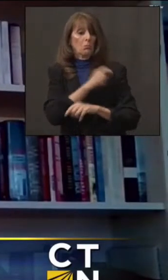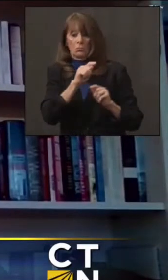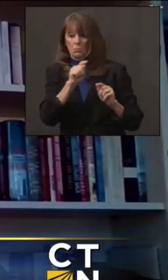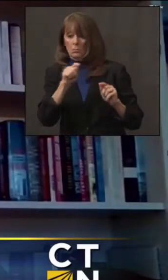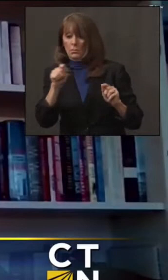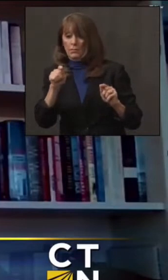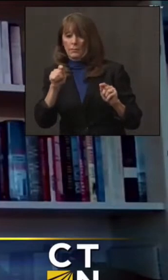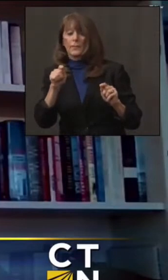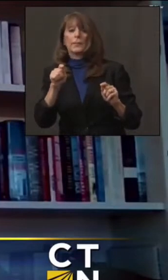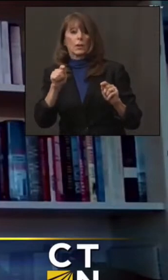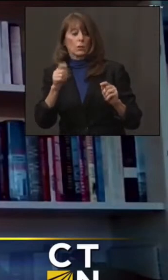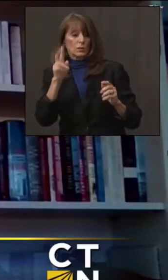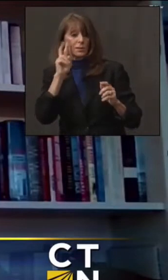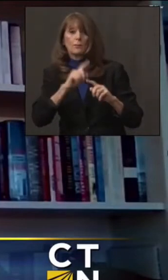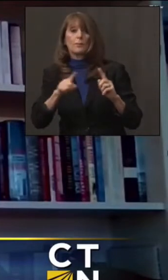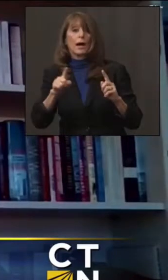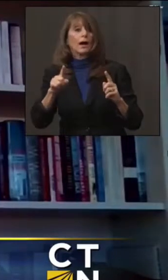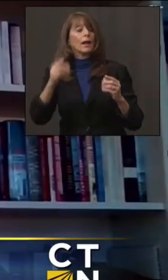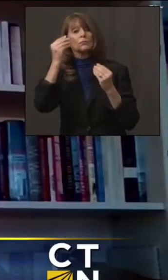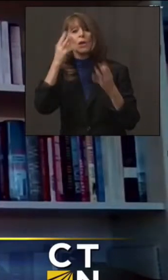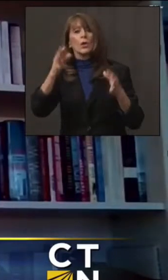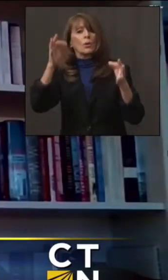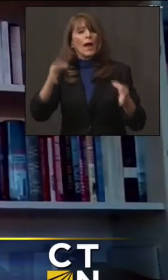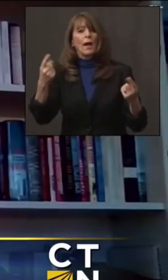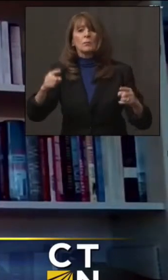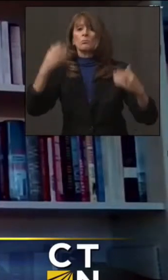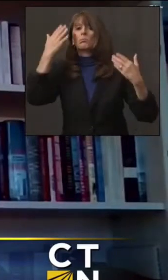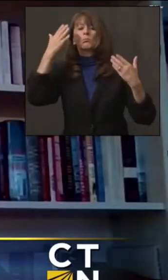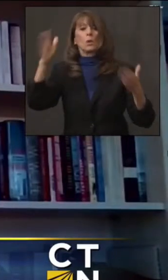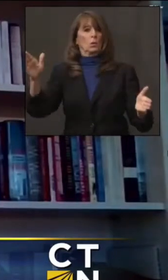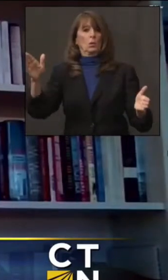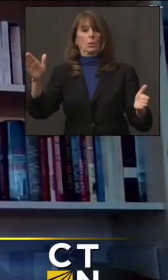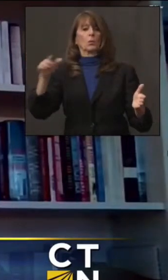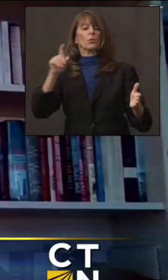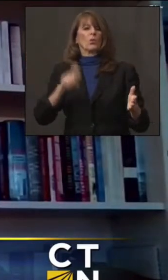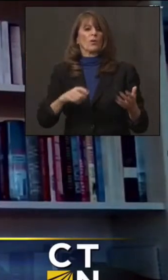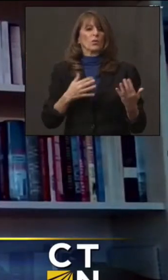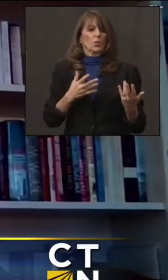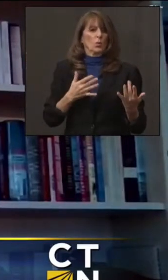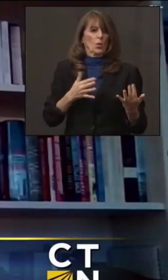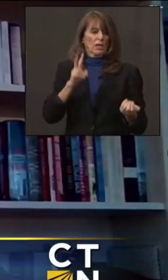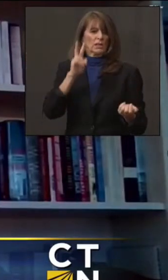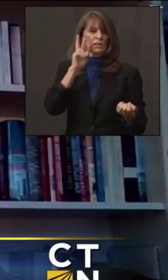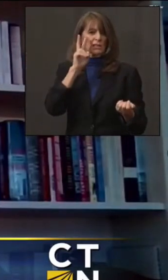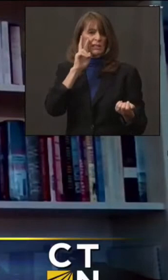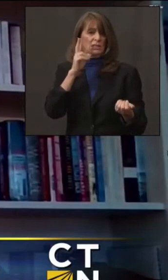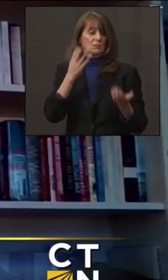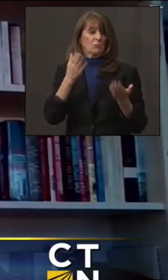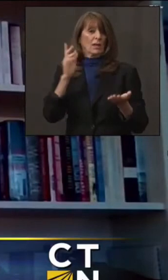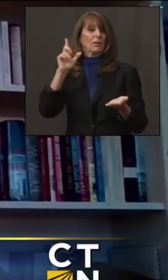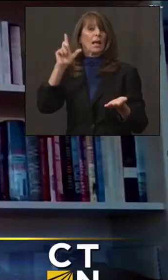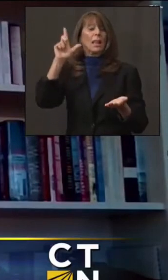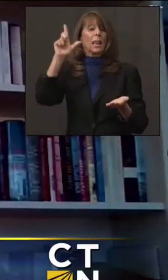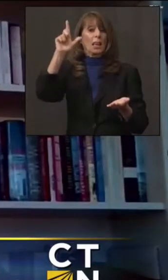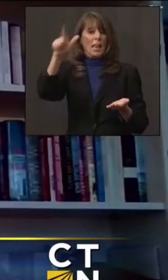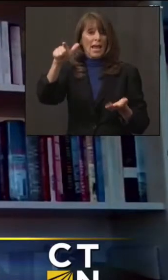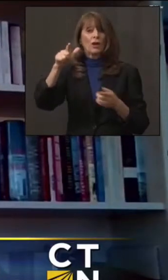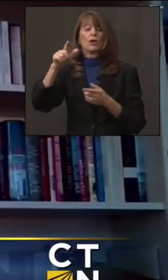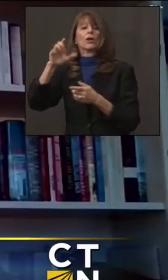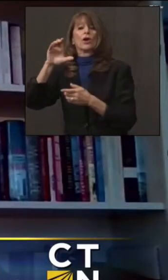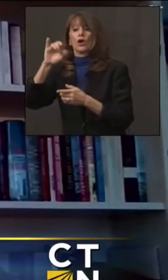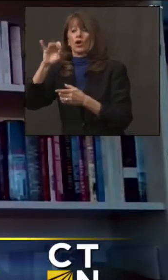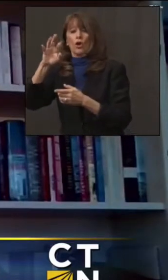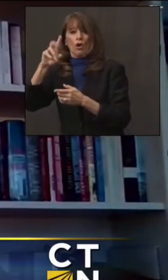more information about the potential to back off on some of our mitigation